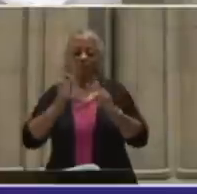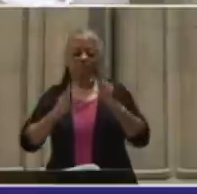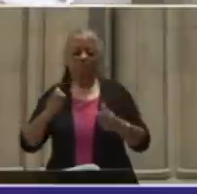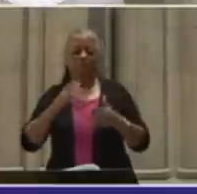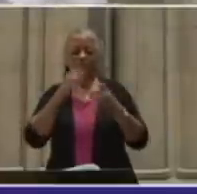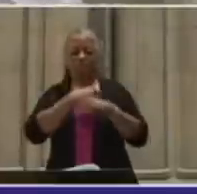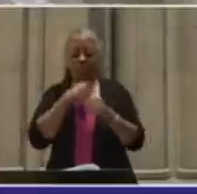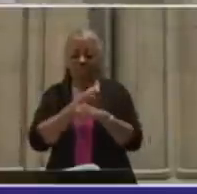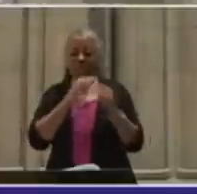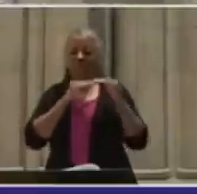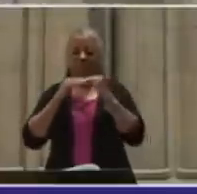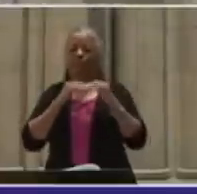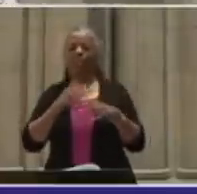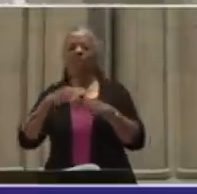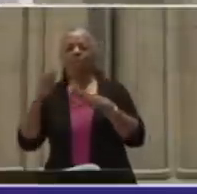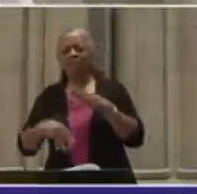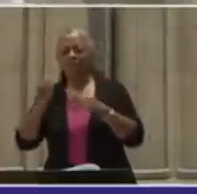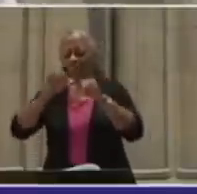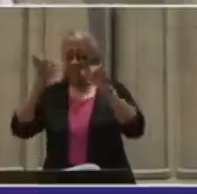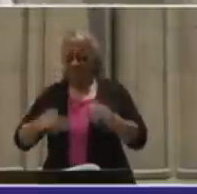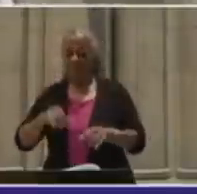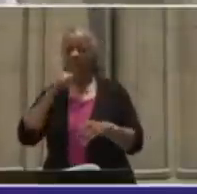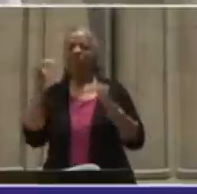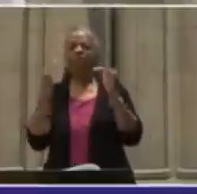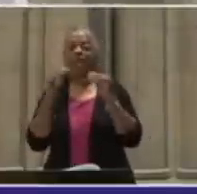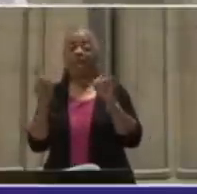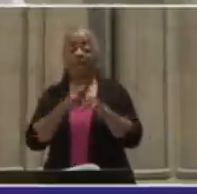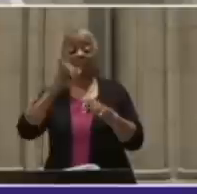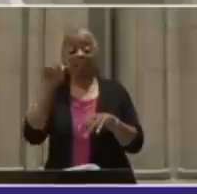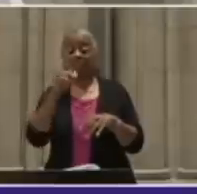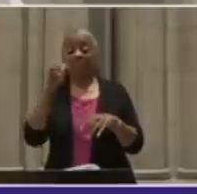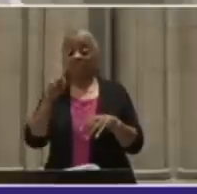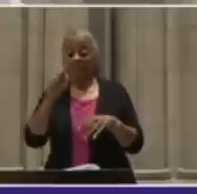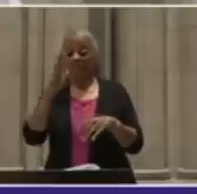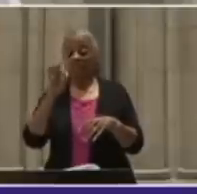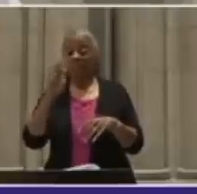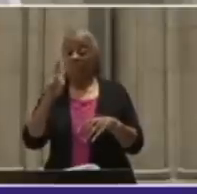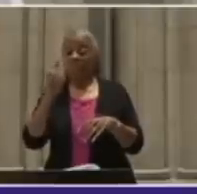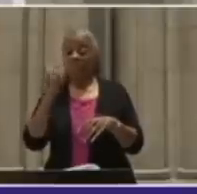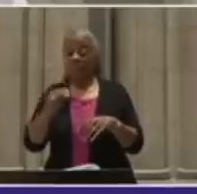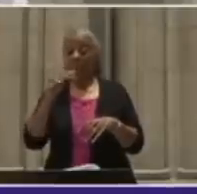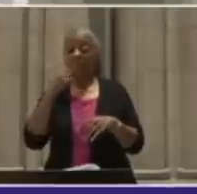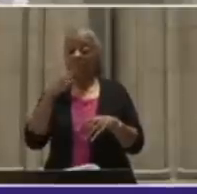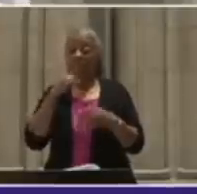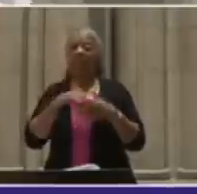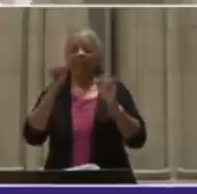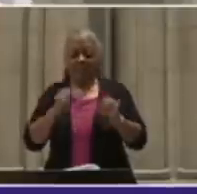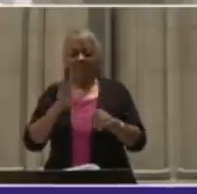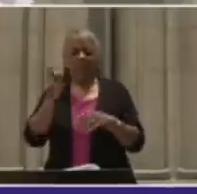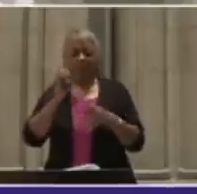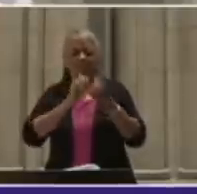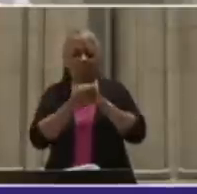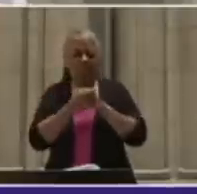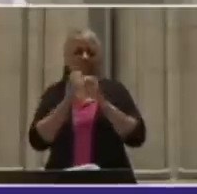equal. They are the results of systemic injustice. And as James Baldwin insisted, they can be changed. When it comes